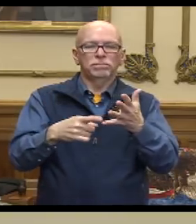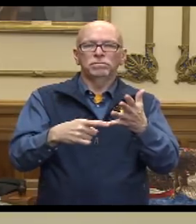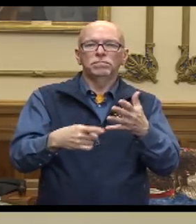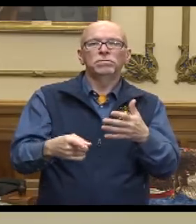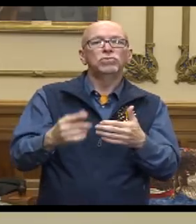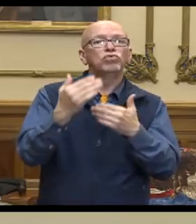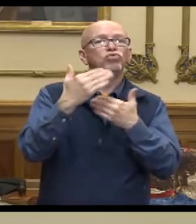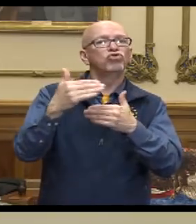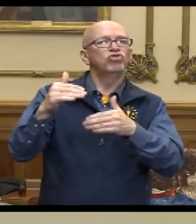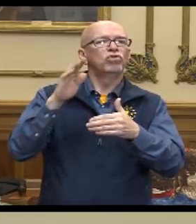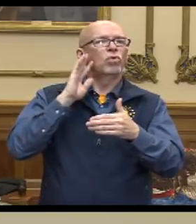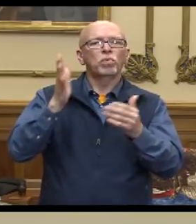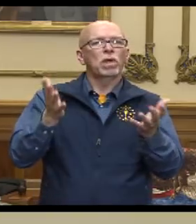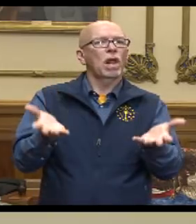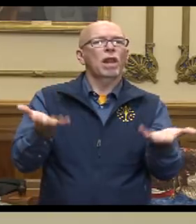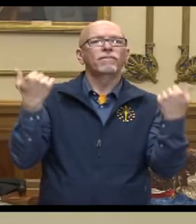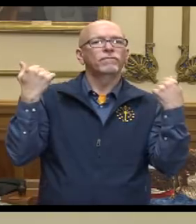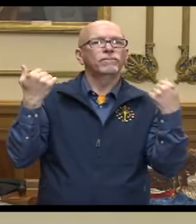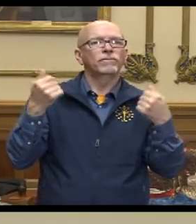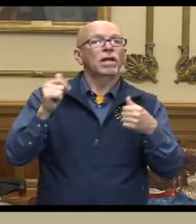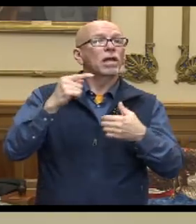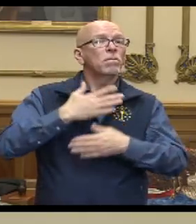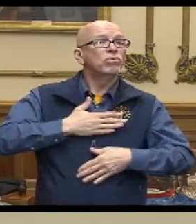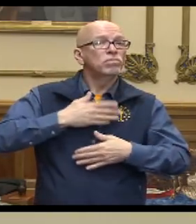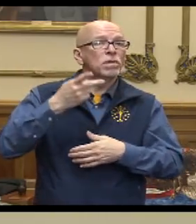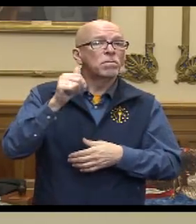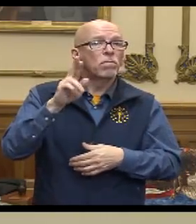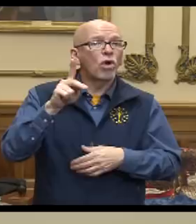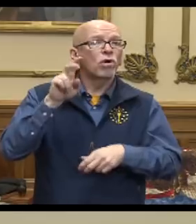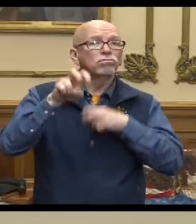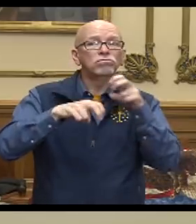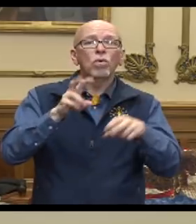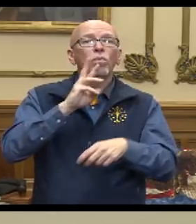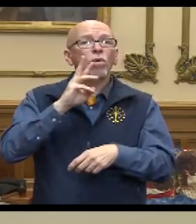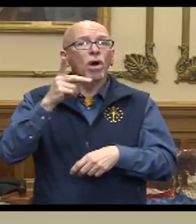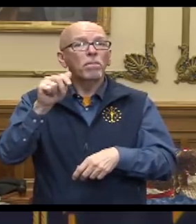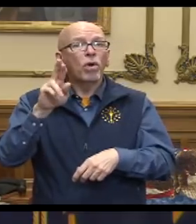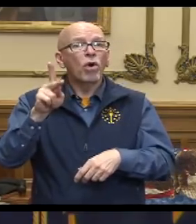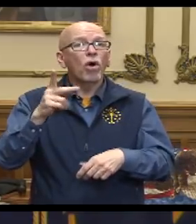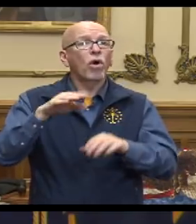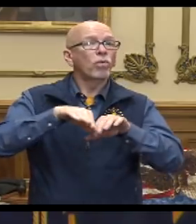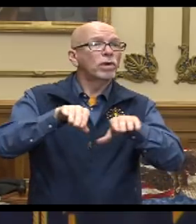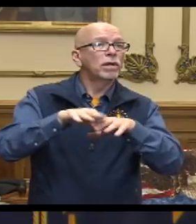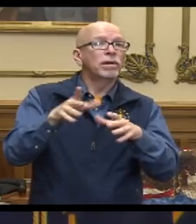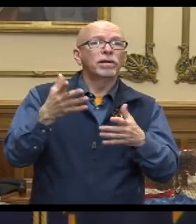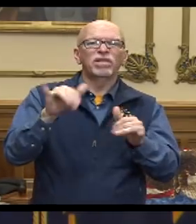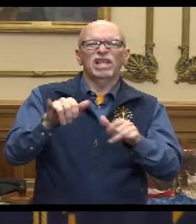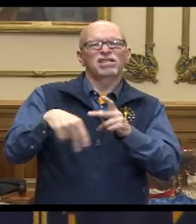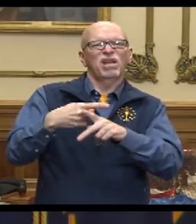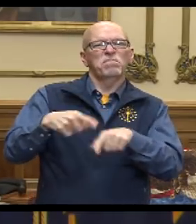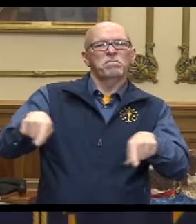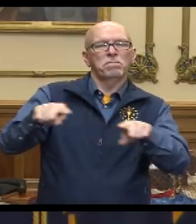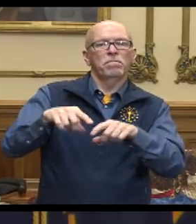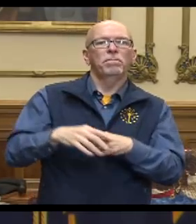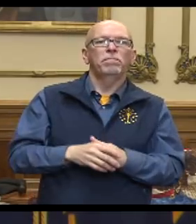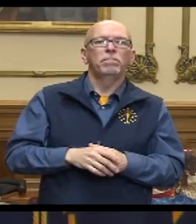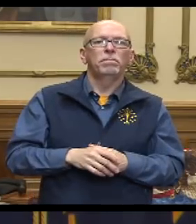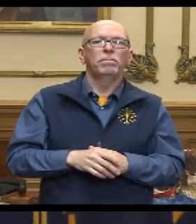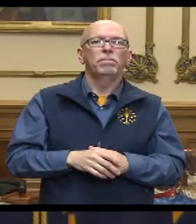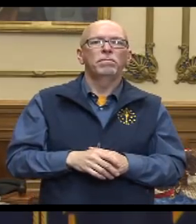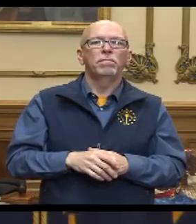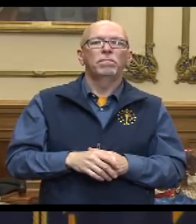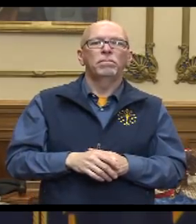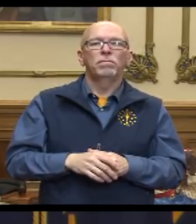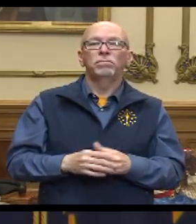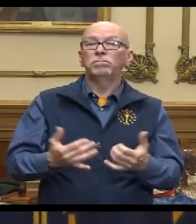Restrictions will be lifted at amusement parks, water parks, and like facilities. At